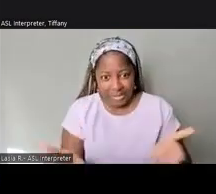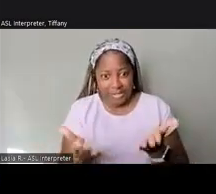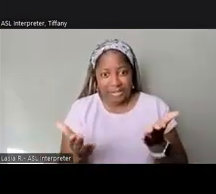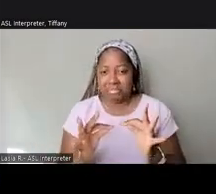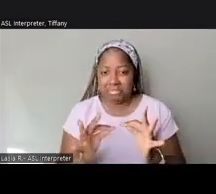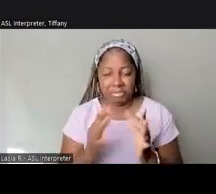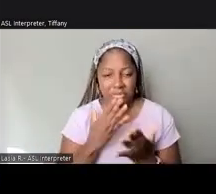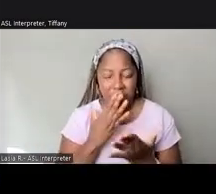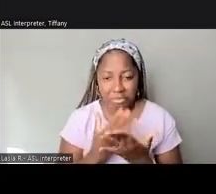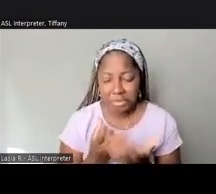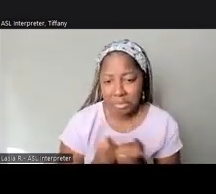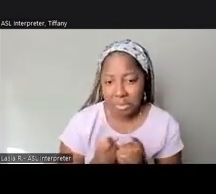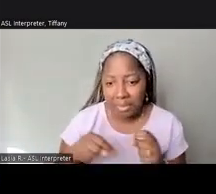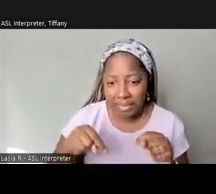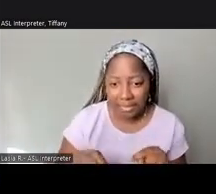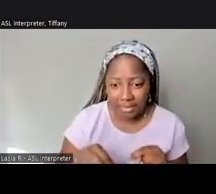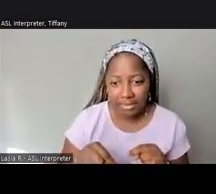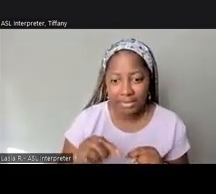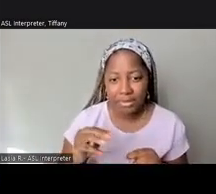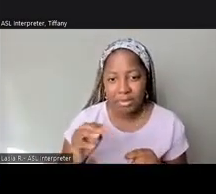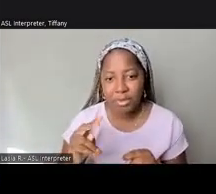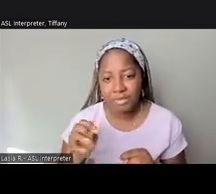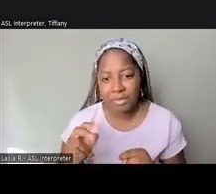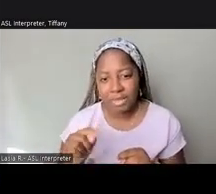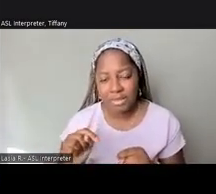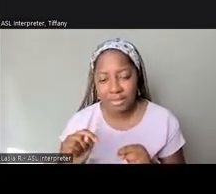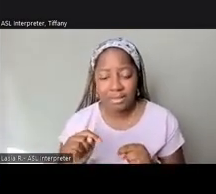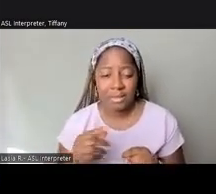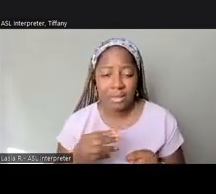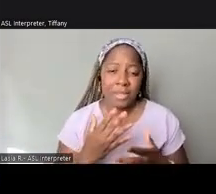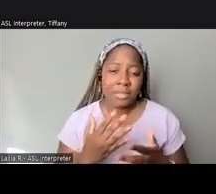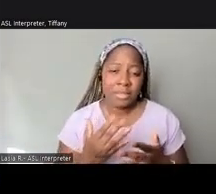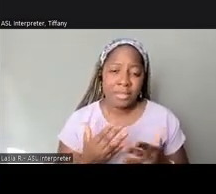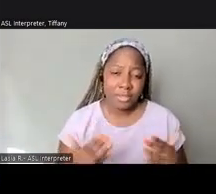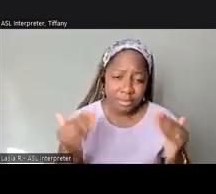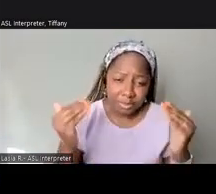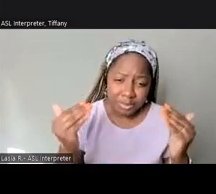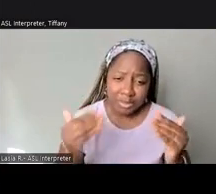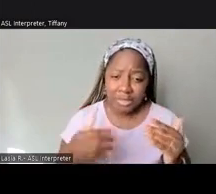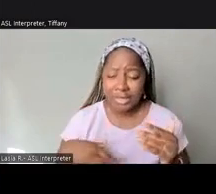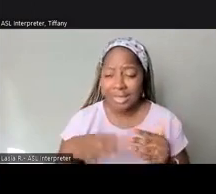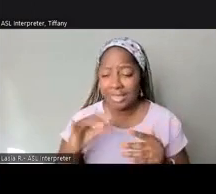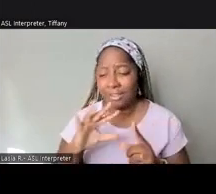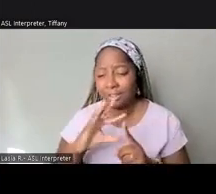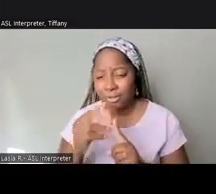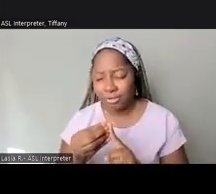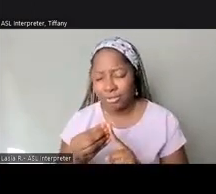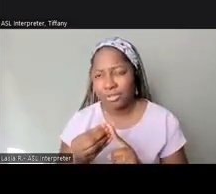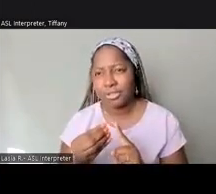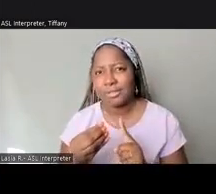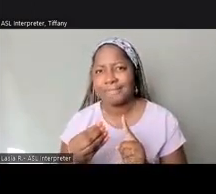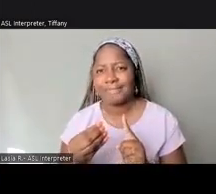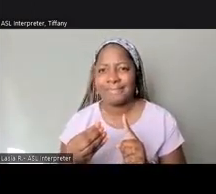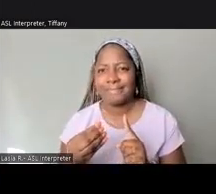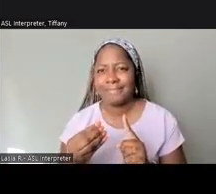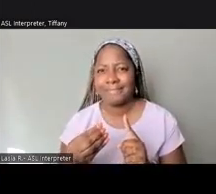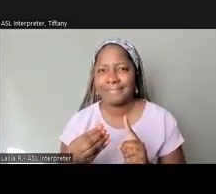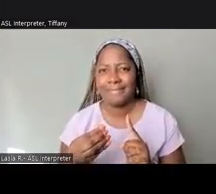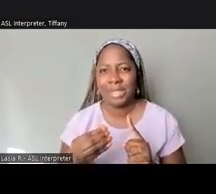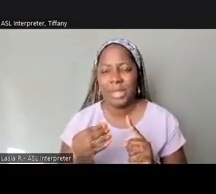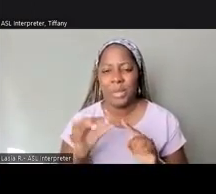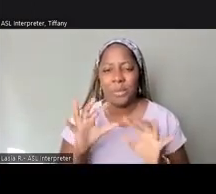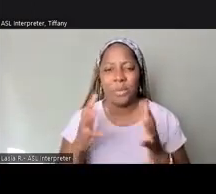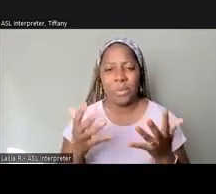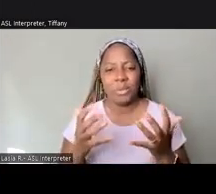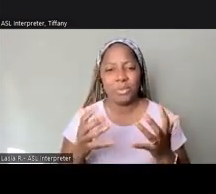work. And white supremacy and white supremacy culture often kind of wants to take us over and say, we need an